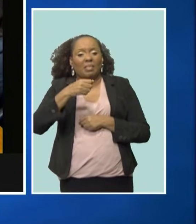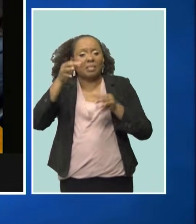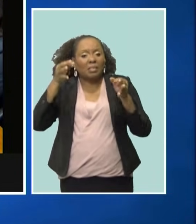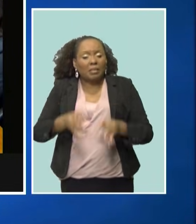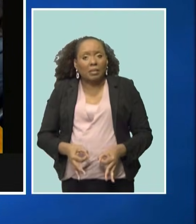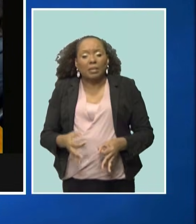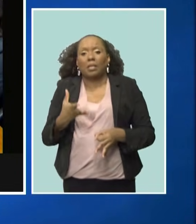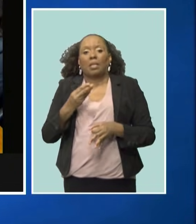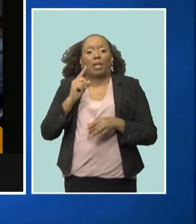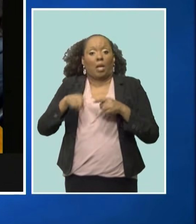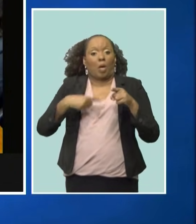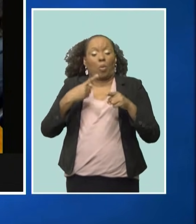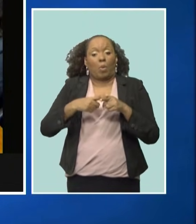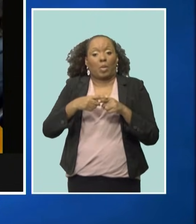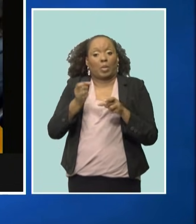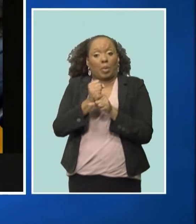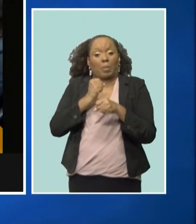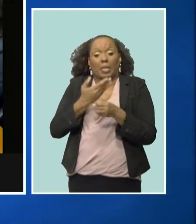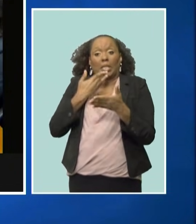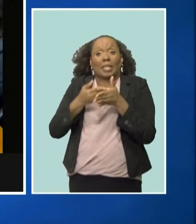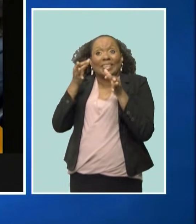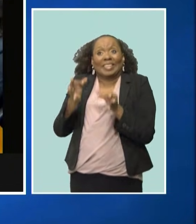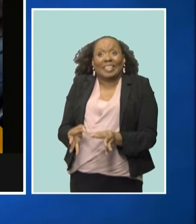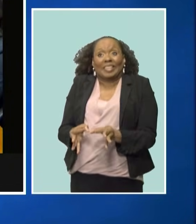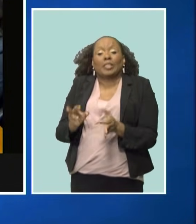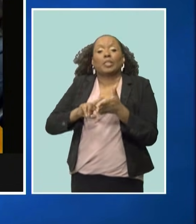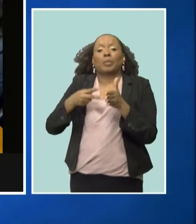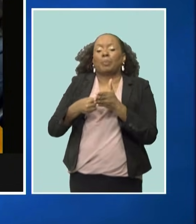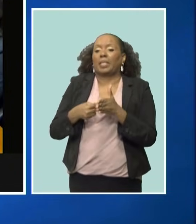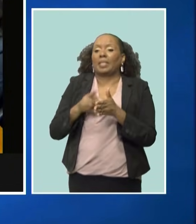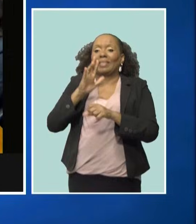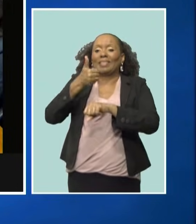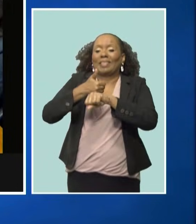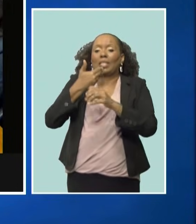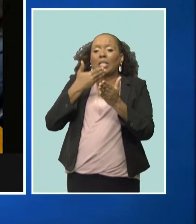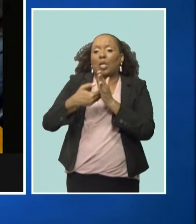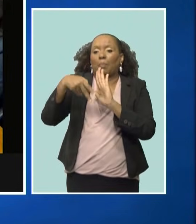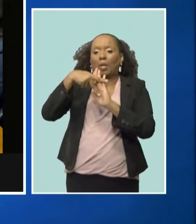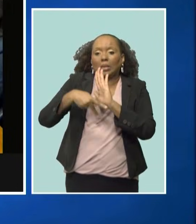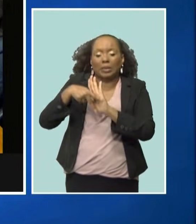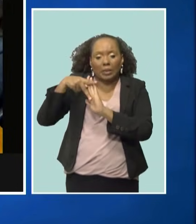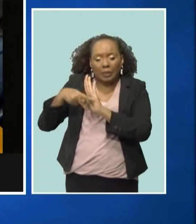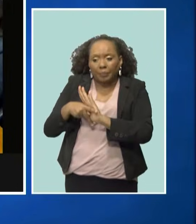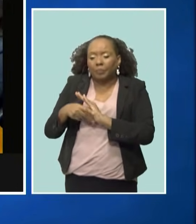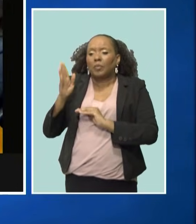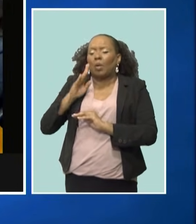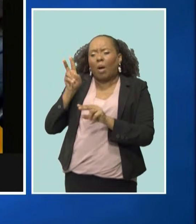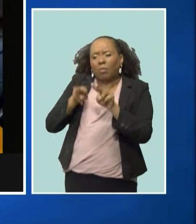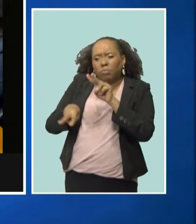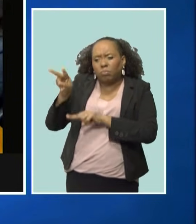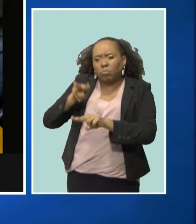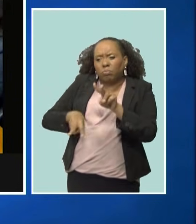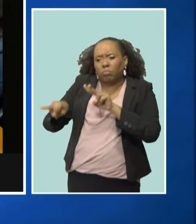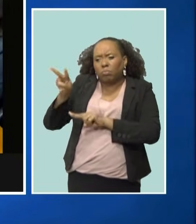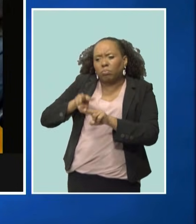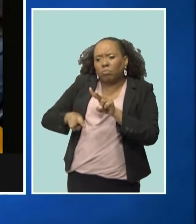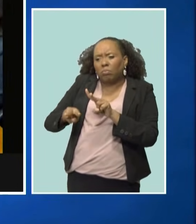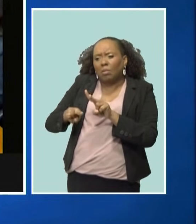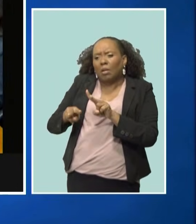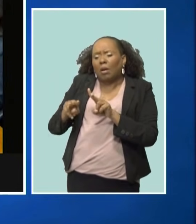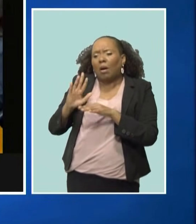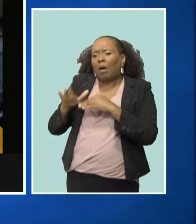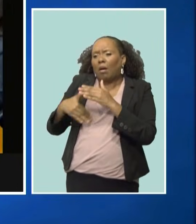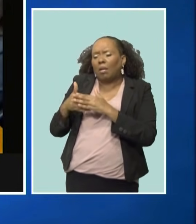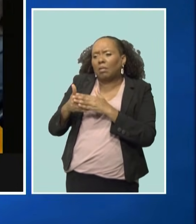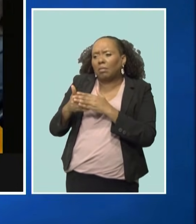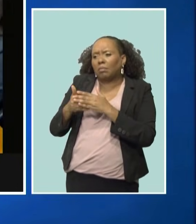implement effective policies. Member states will also be able to monitor trends and vulnerabilities and respond